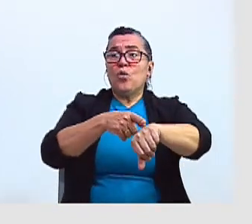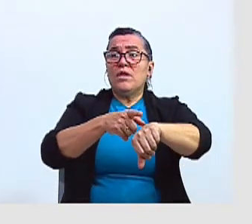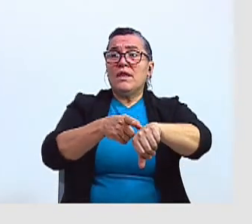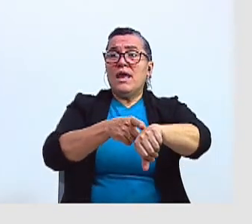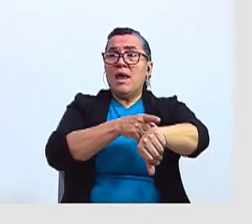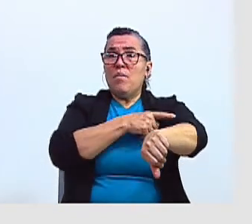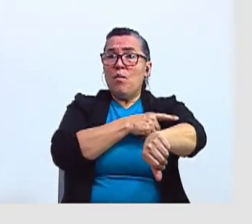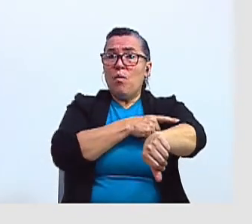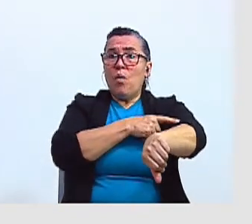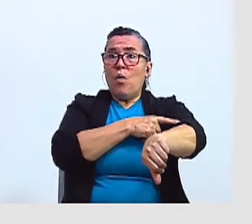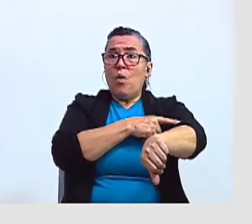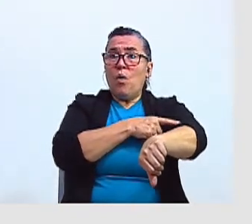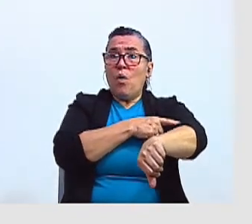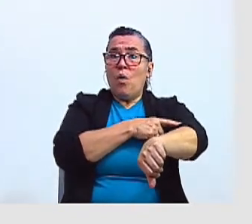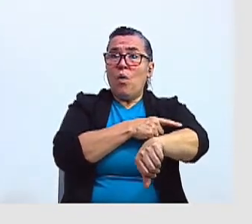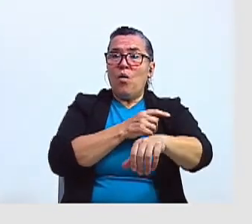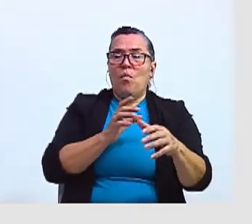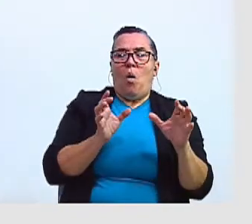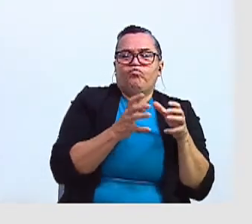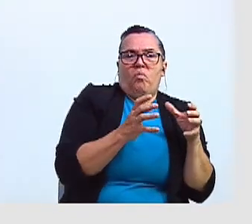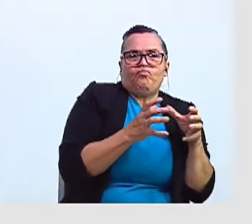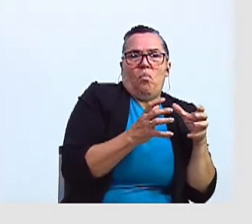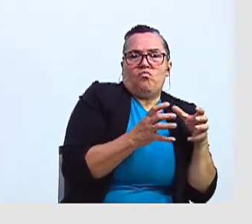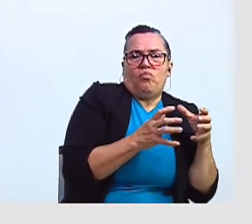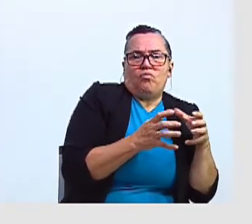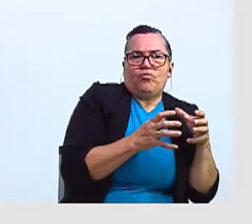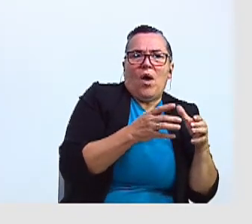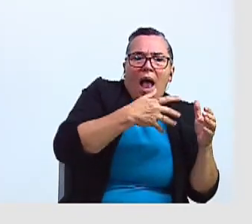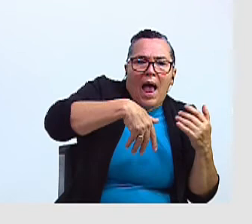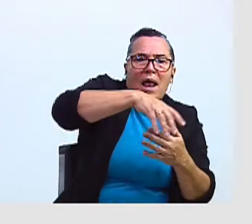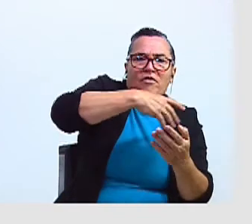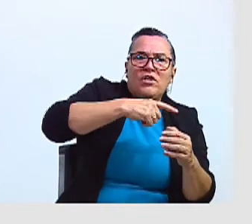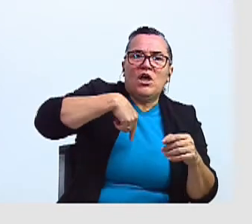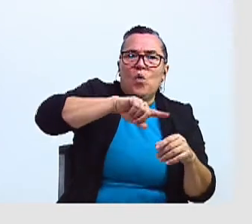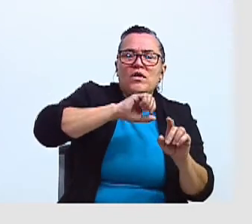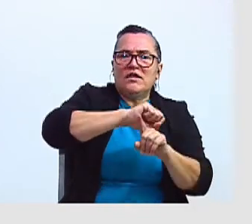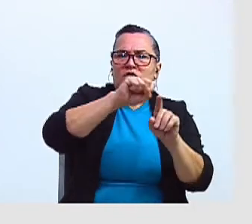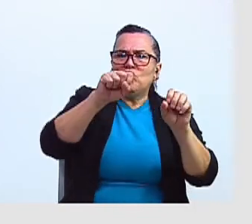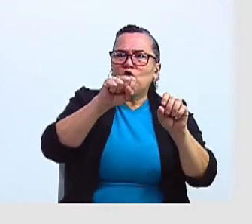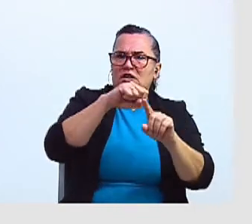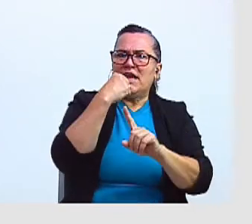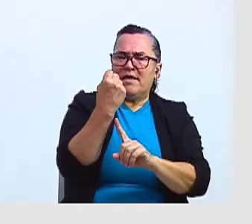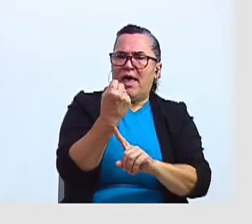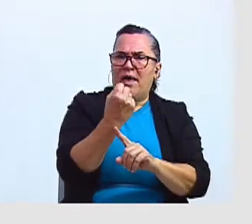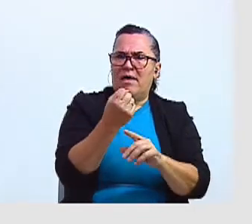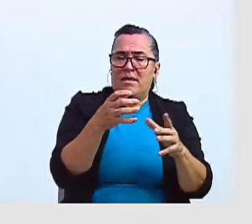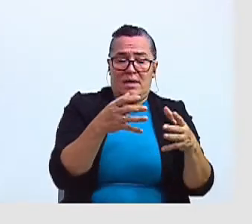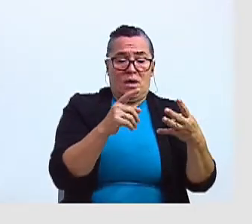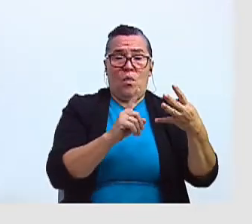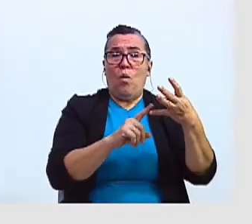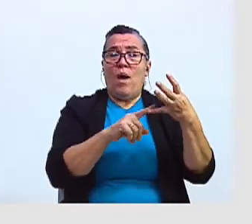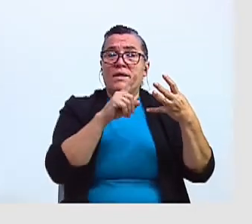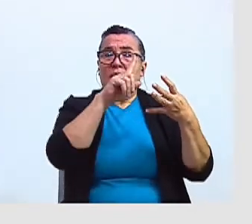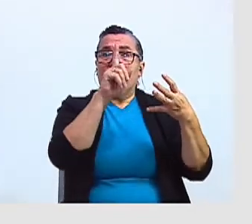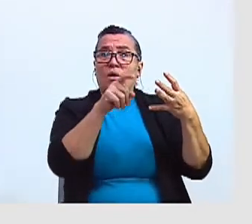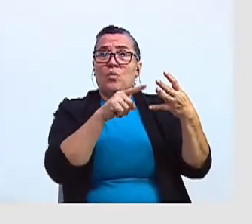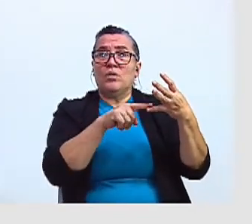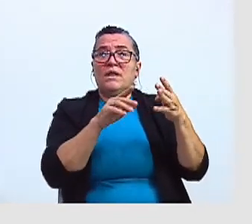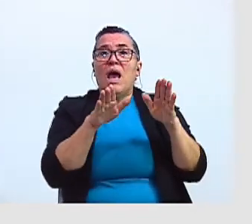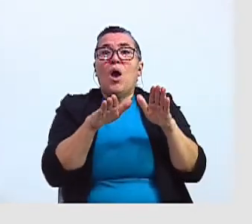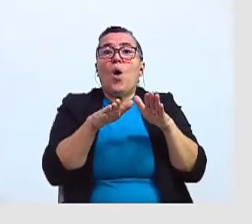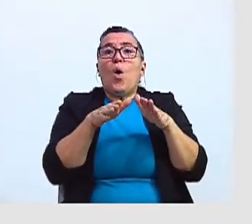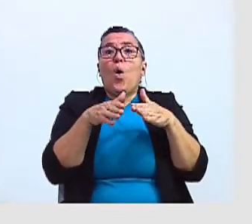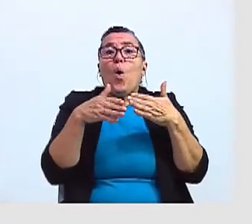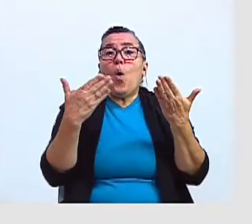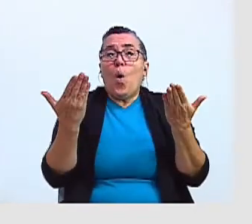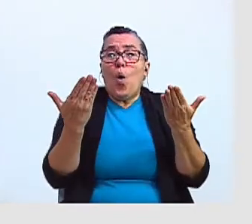been around our society? And number 4, how is don't be one